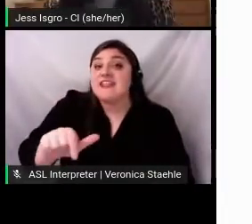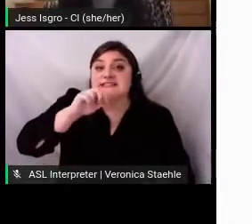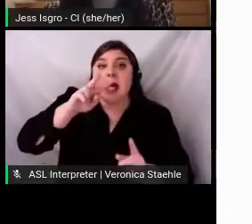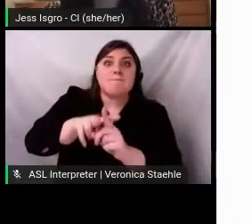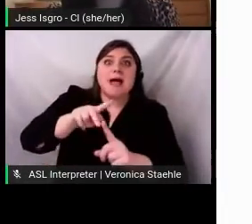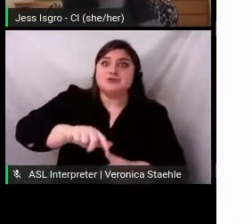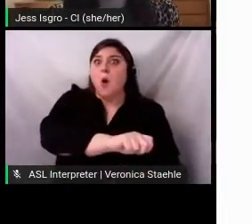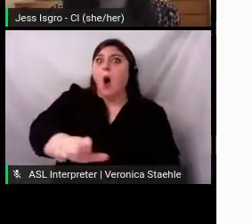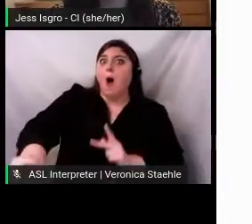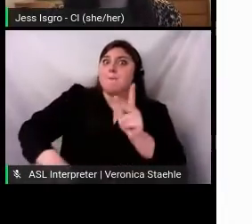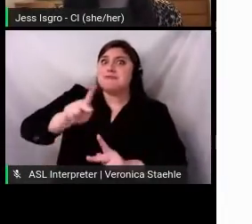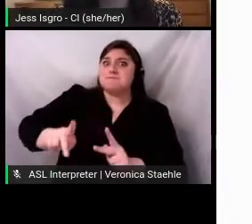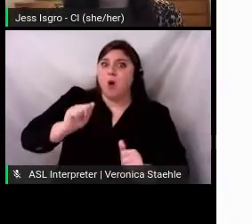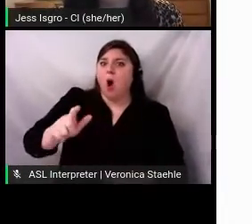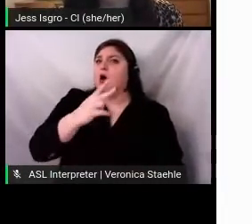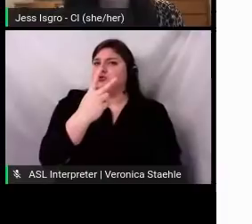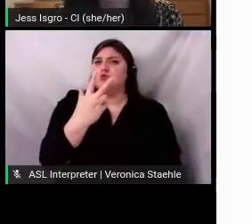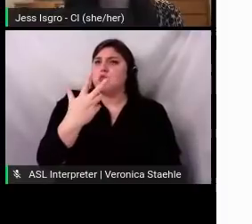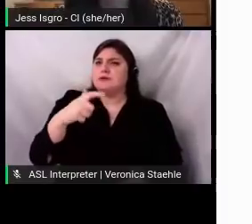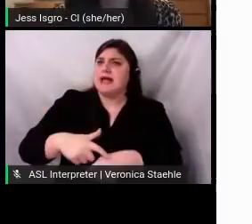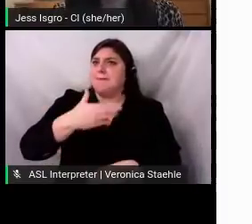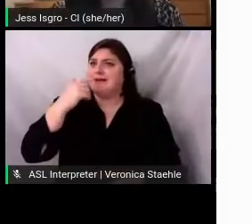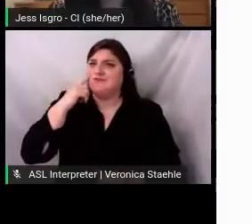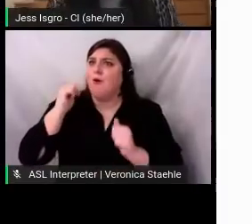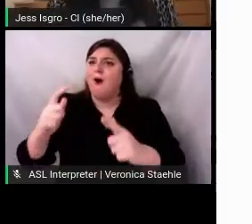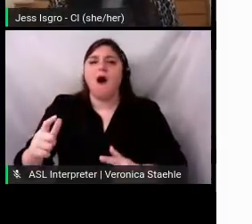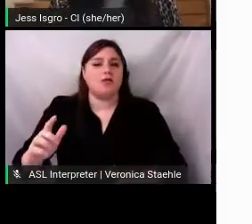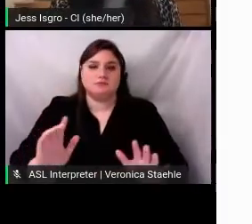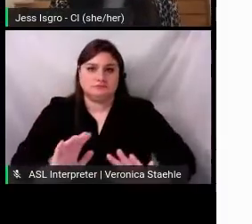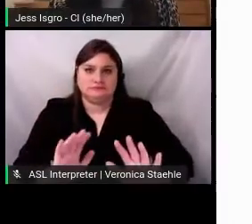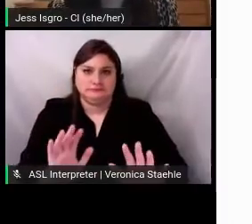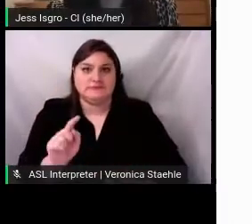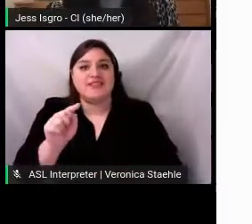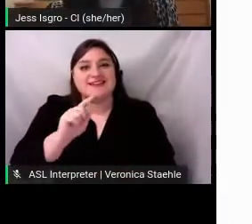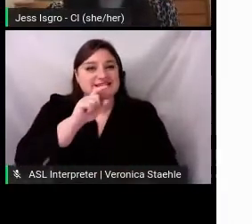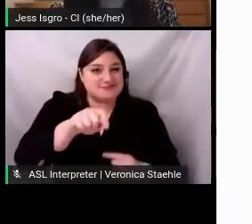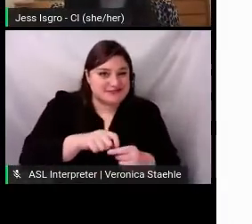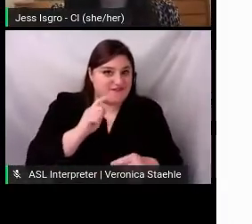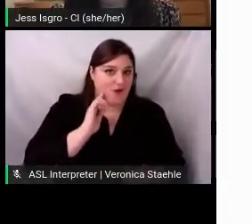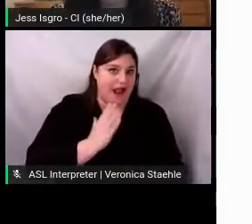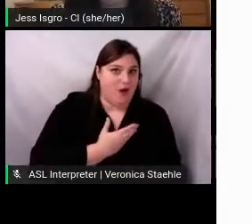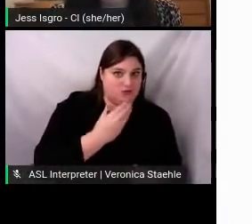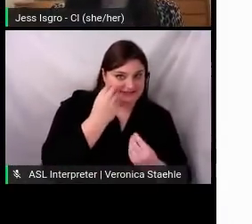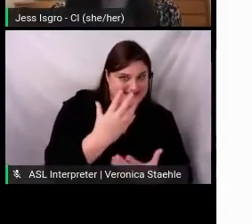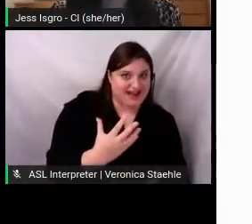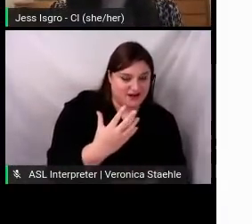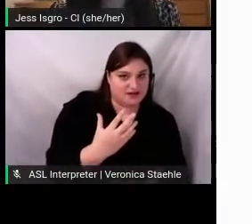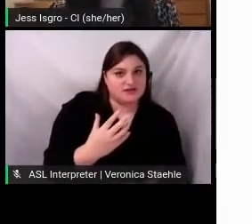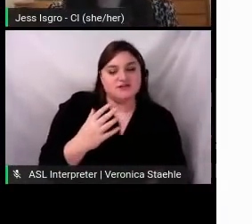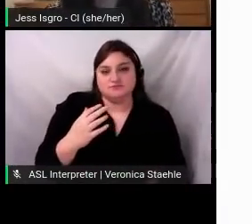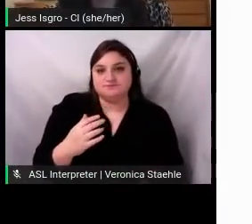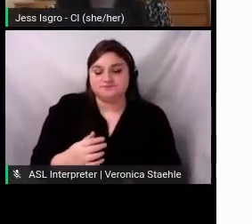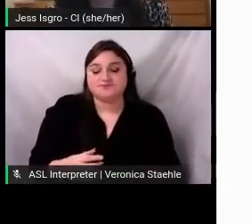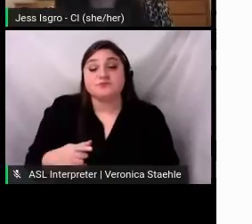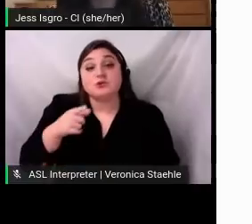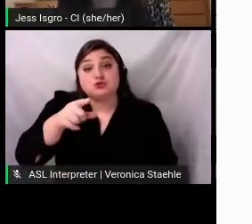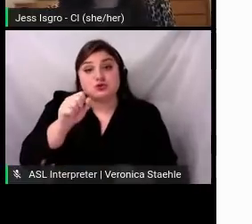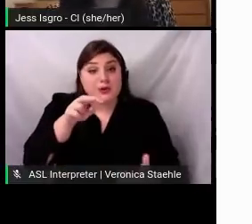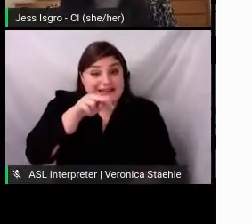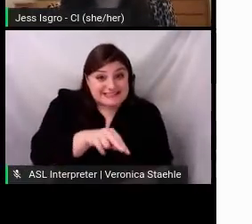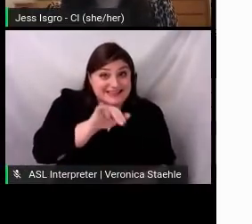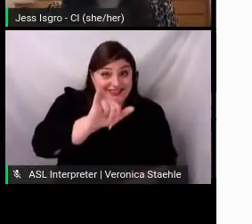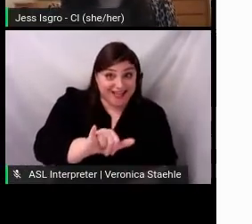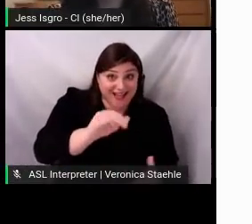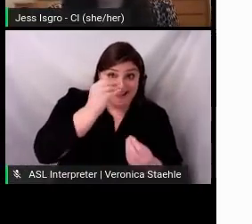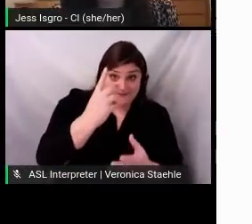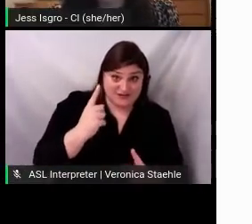but in this instance, this is what this type of data would tell us. From there, you can begin to drill down into those specific dates. You can ask more questions